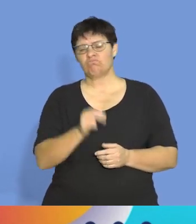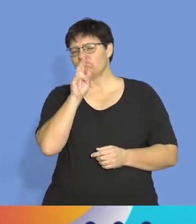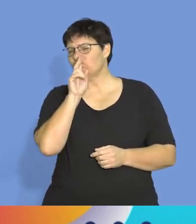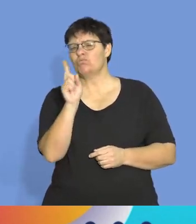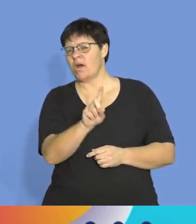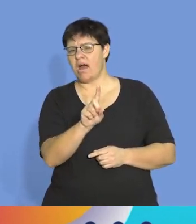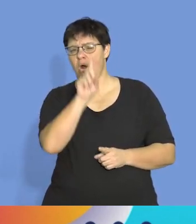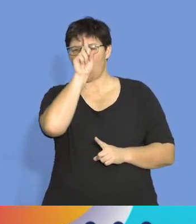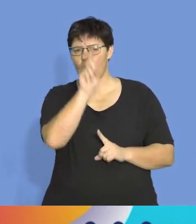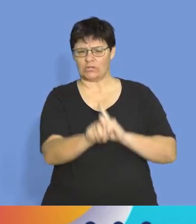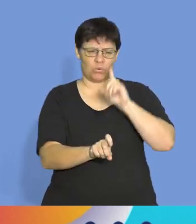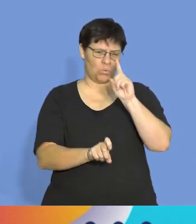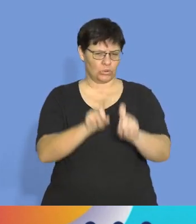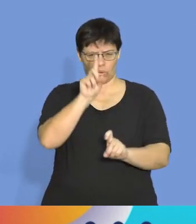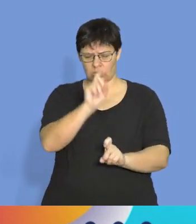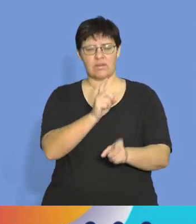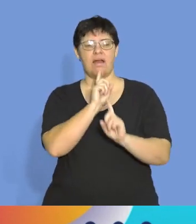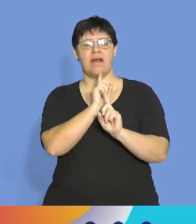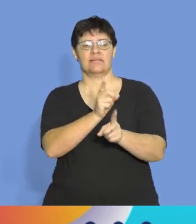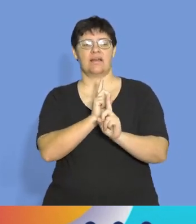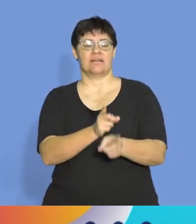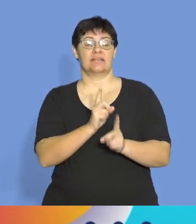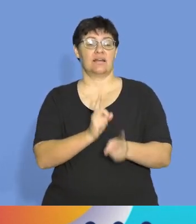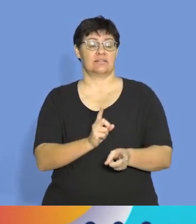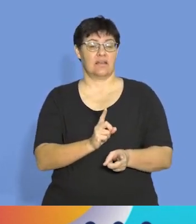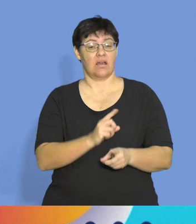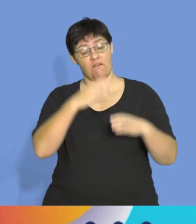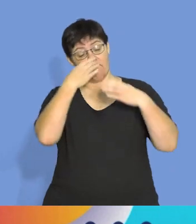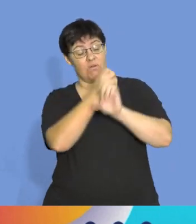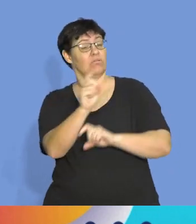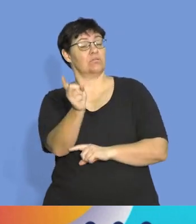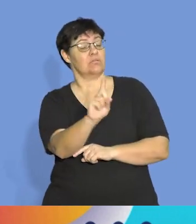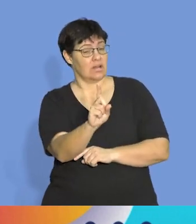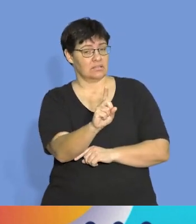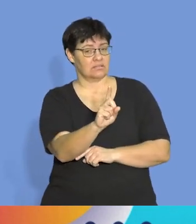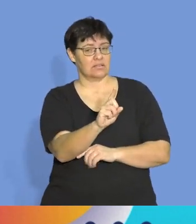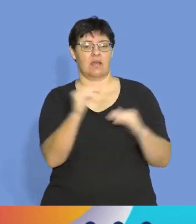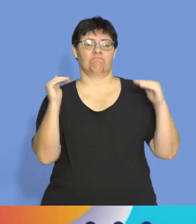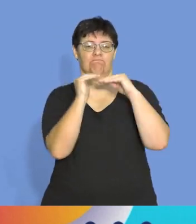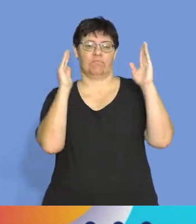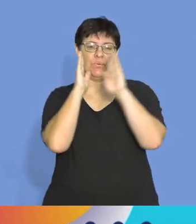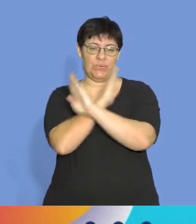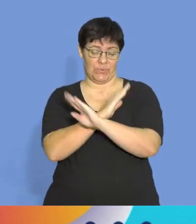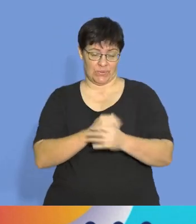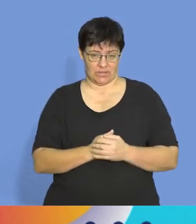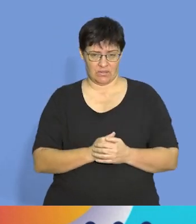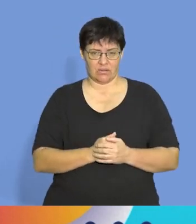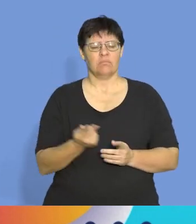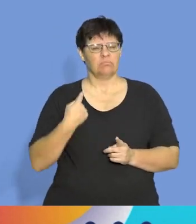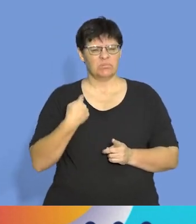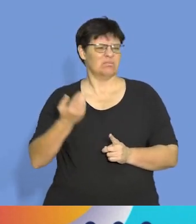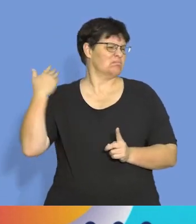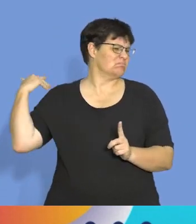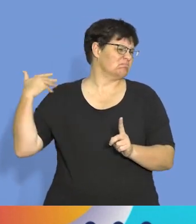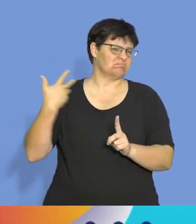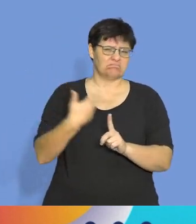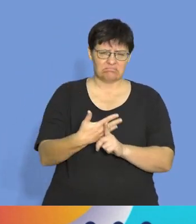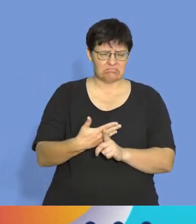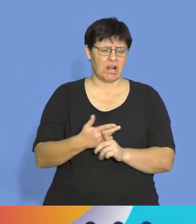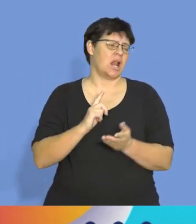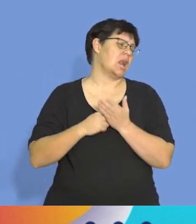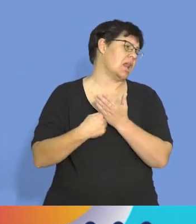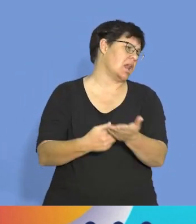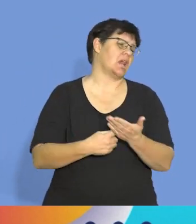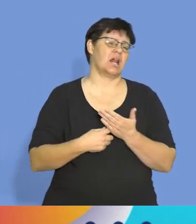purely questions that have to do with inequalities and try to show you what is it that I've been talking about for all